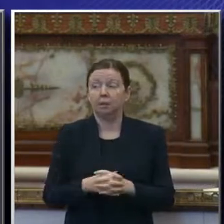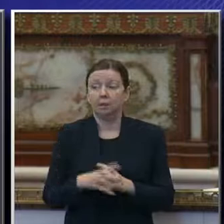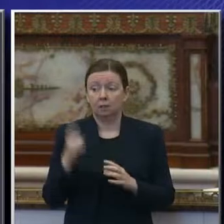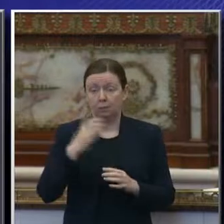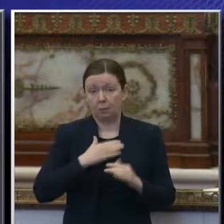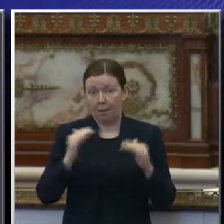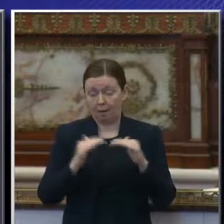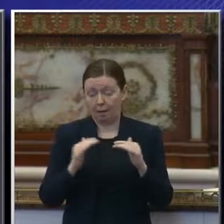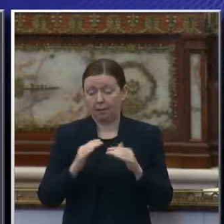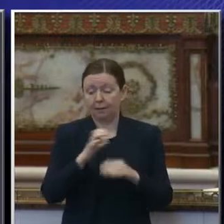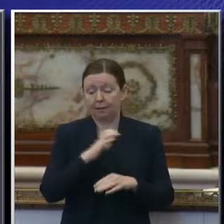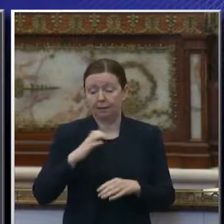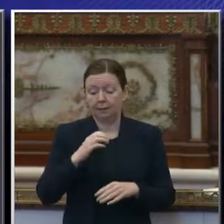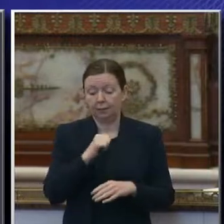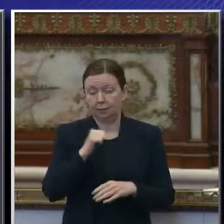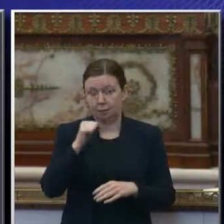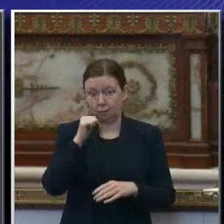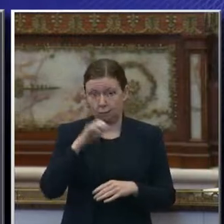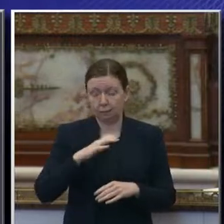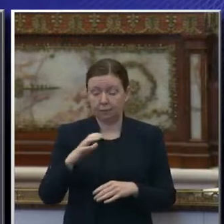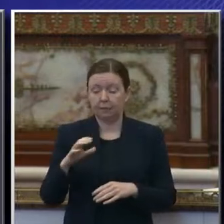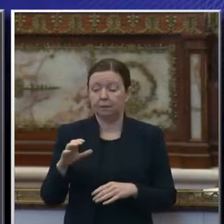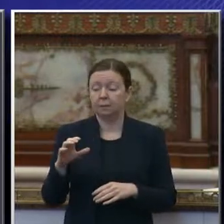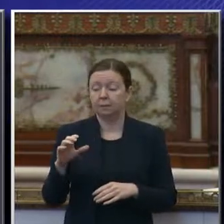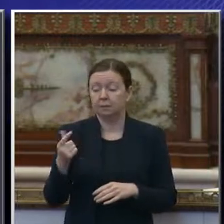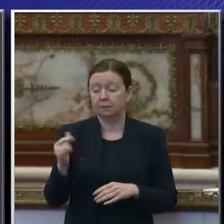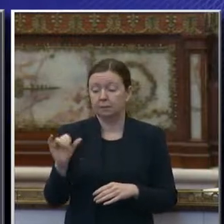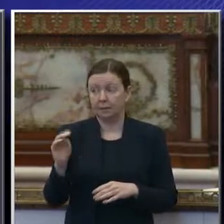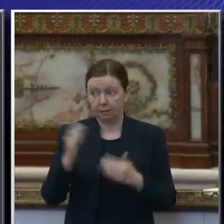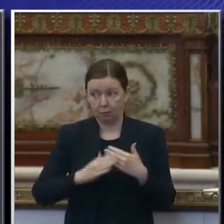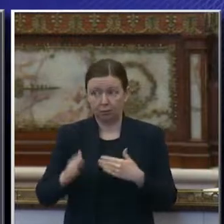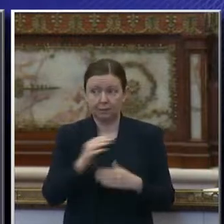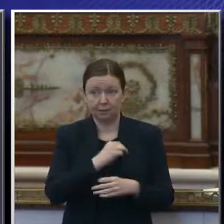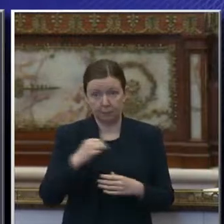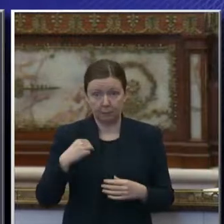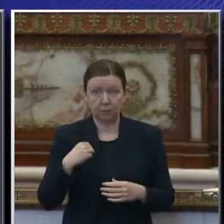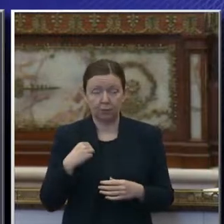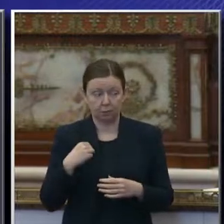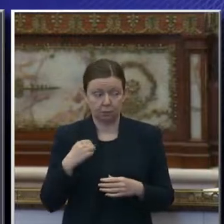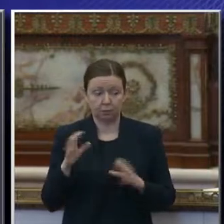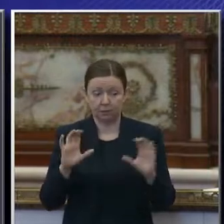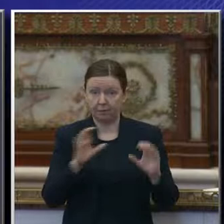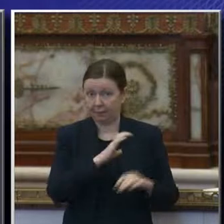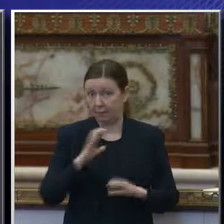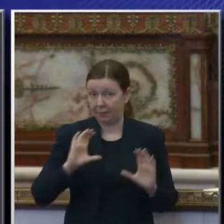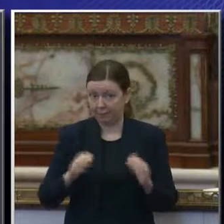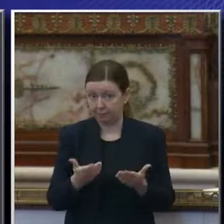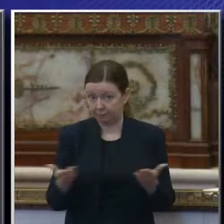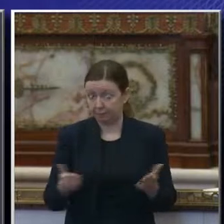my colleague, Councilman Helen Gim, please, and the rest of the members of the committee?